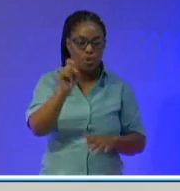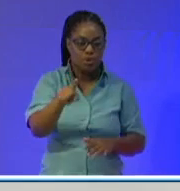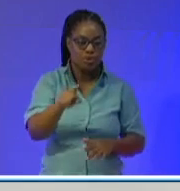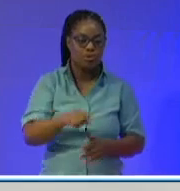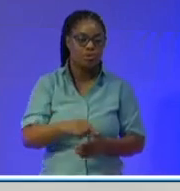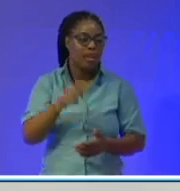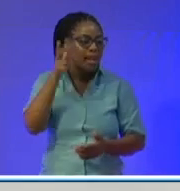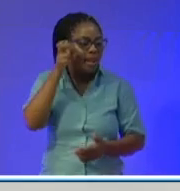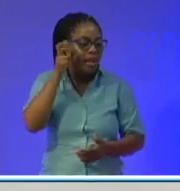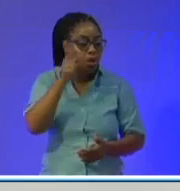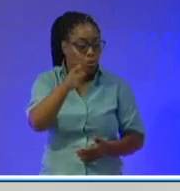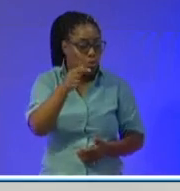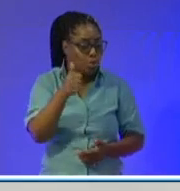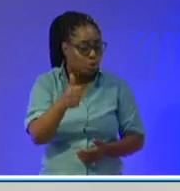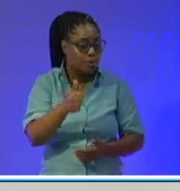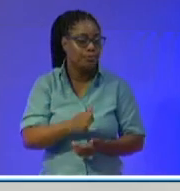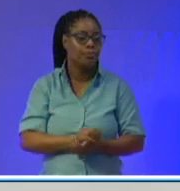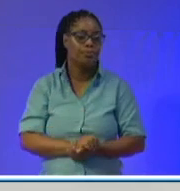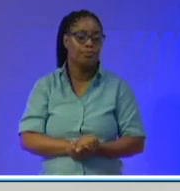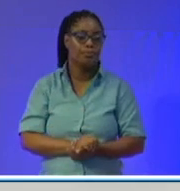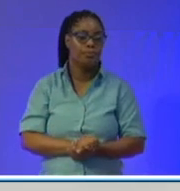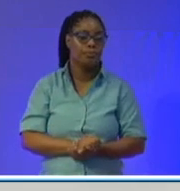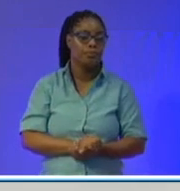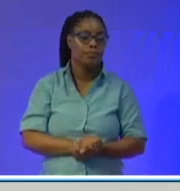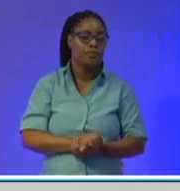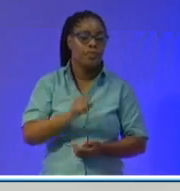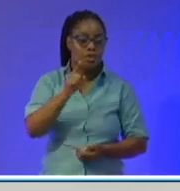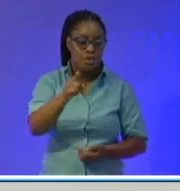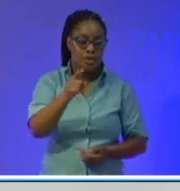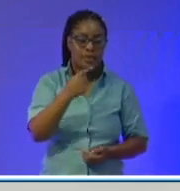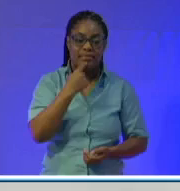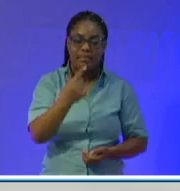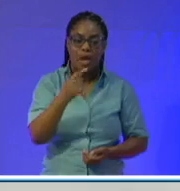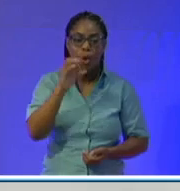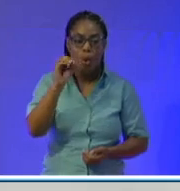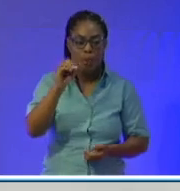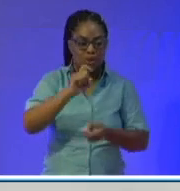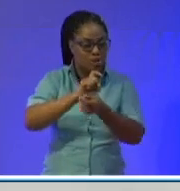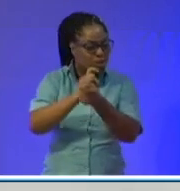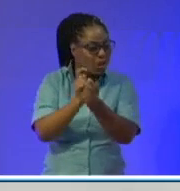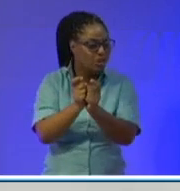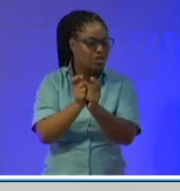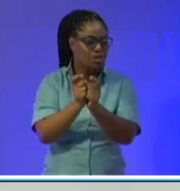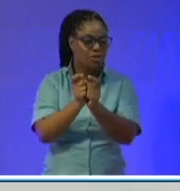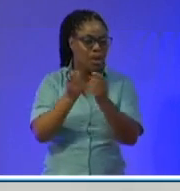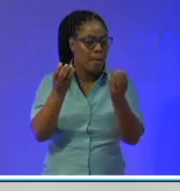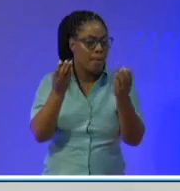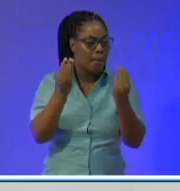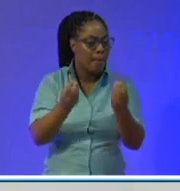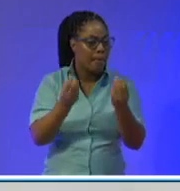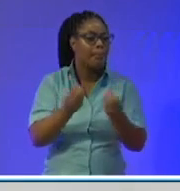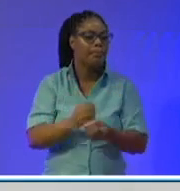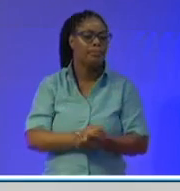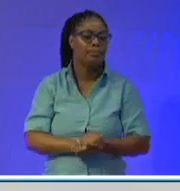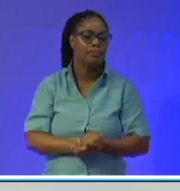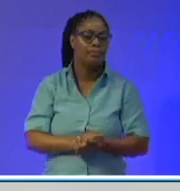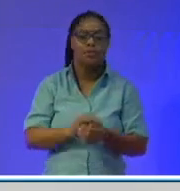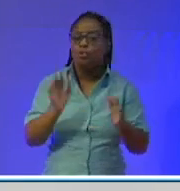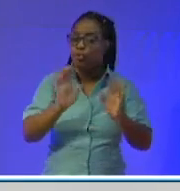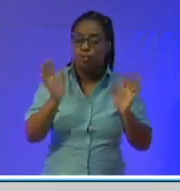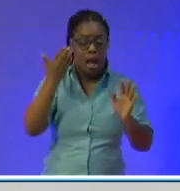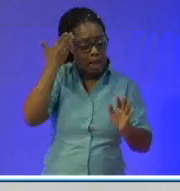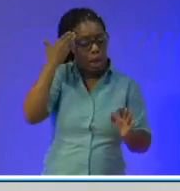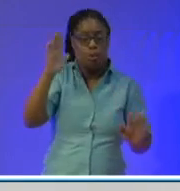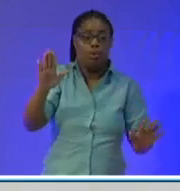you're seeing a milder range of disease. It's still very early days with regard to designating it as less virulent or